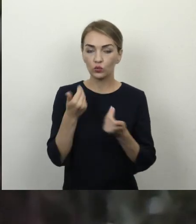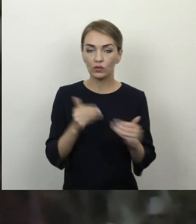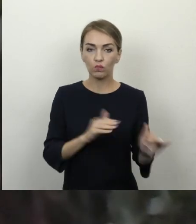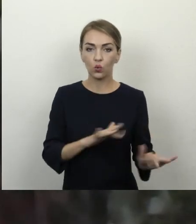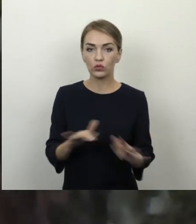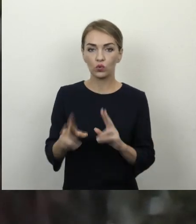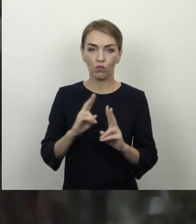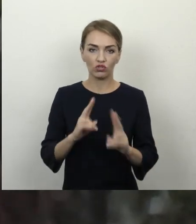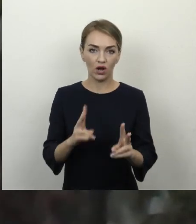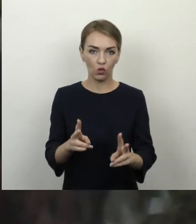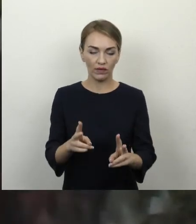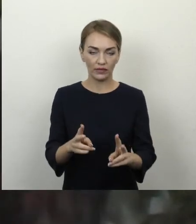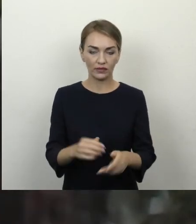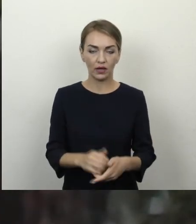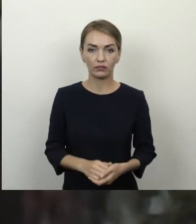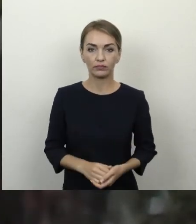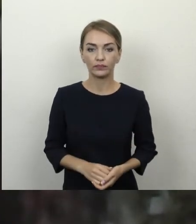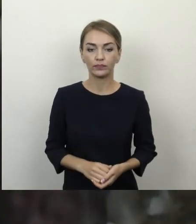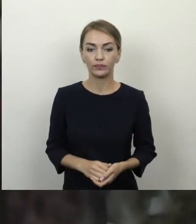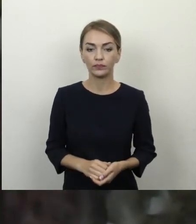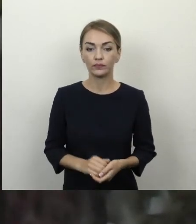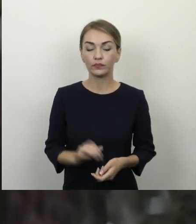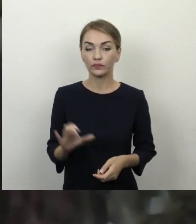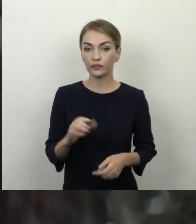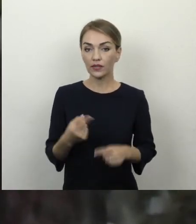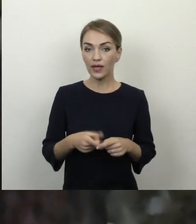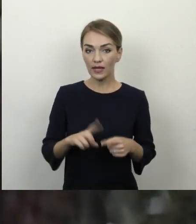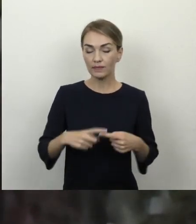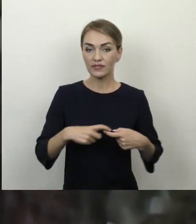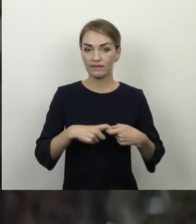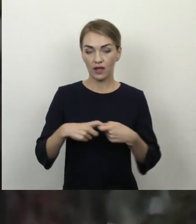appeal. There is no procedure of appeal in them.